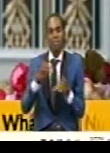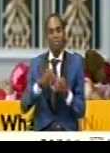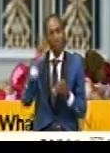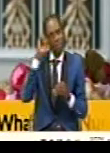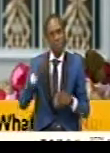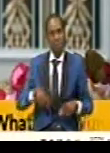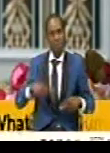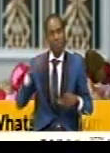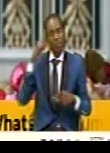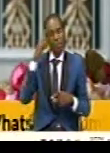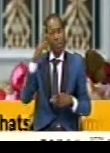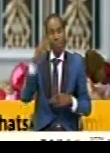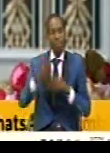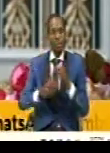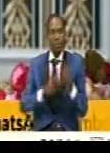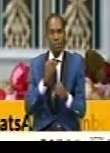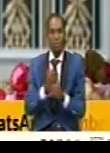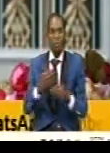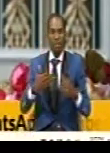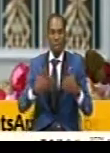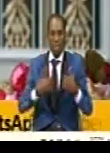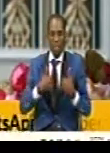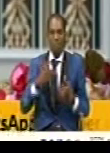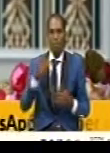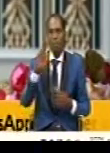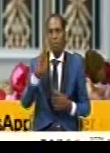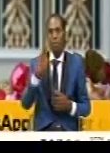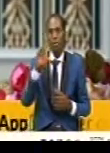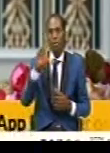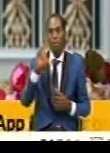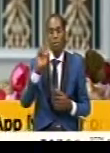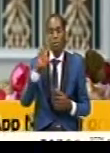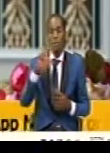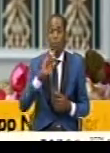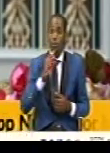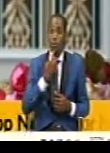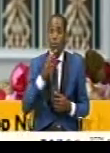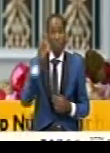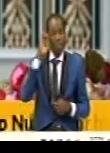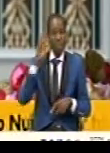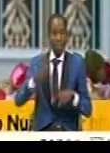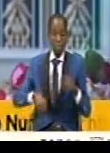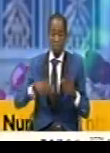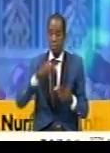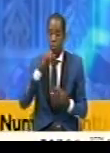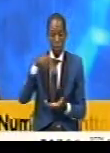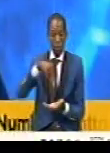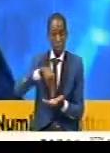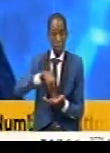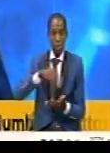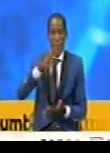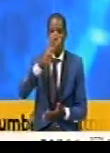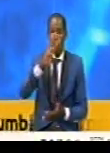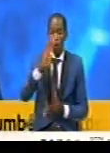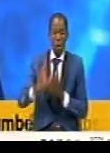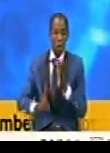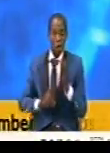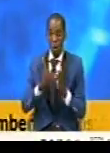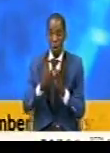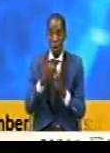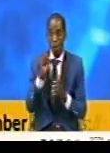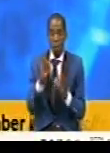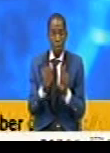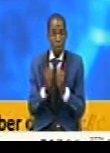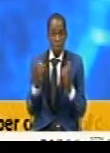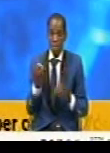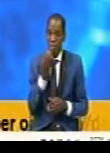I want to testify what God has done in my life here tonight. For 3 years, I've been having ulcer, serious ulcer. I can't